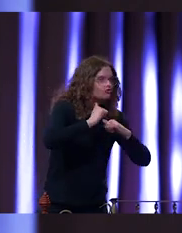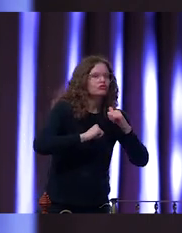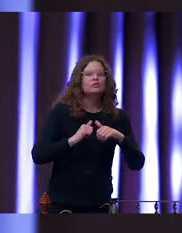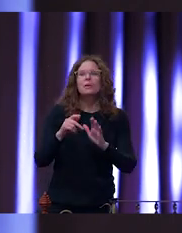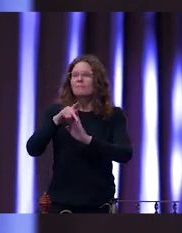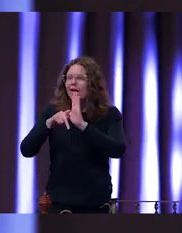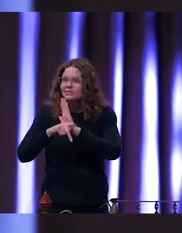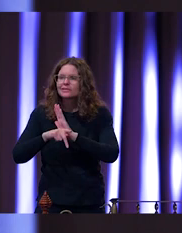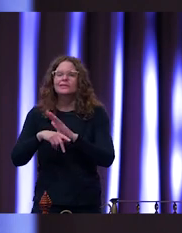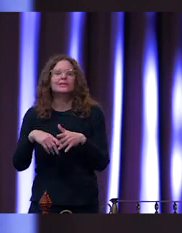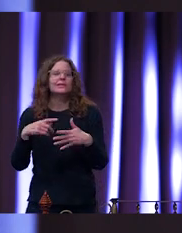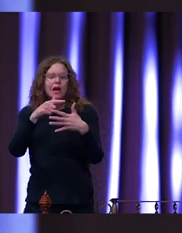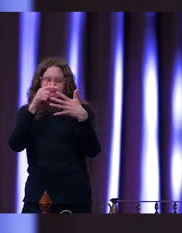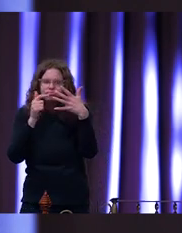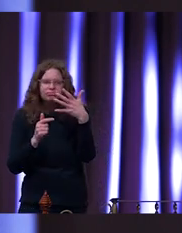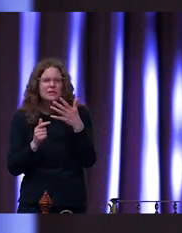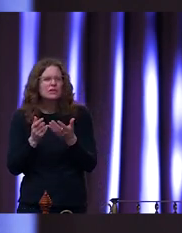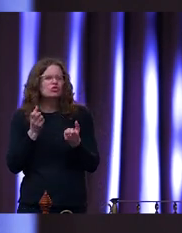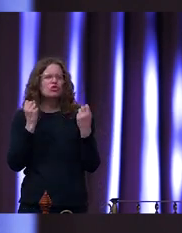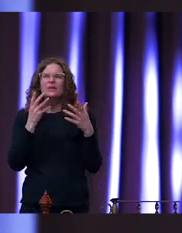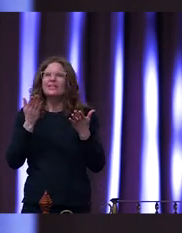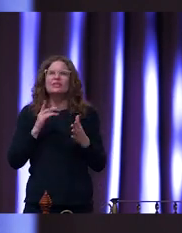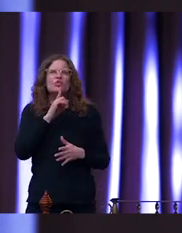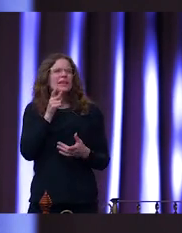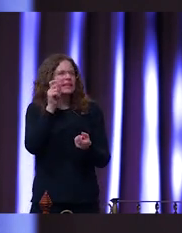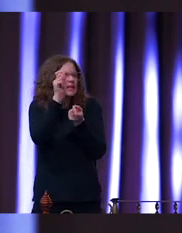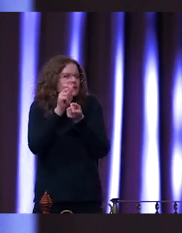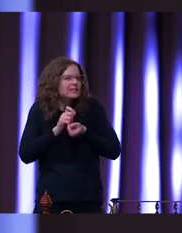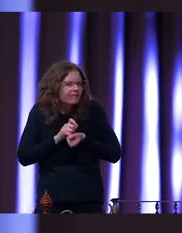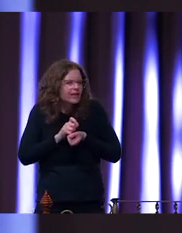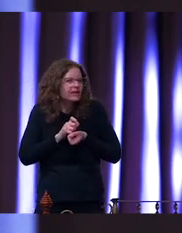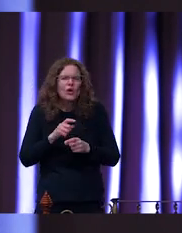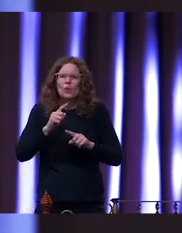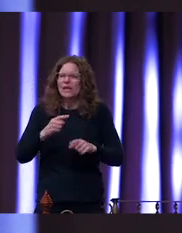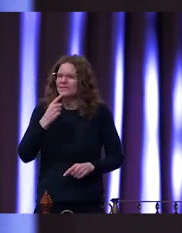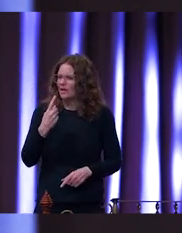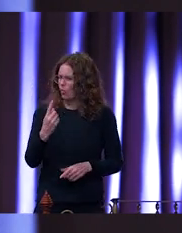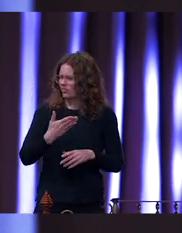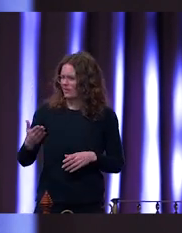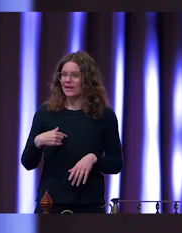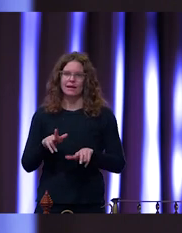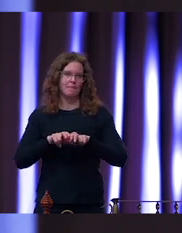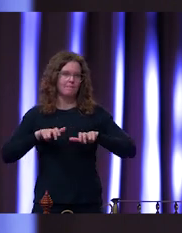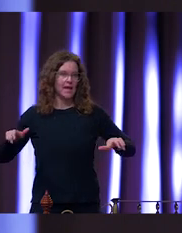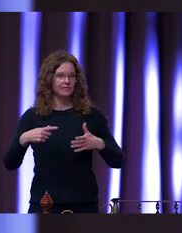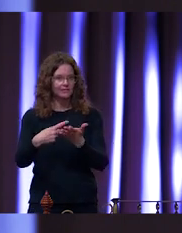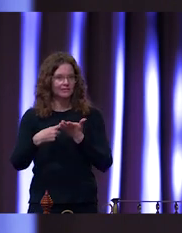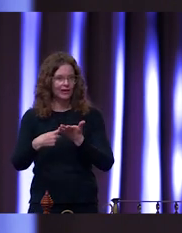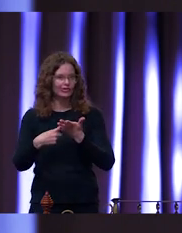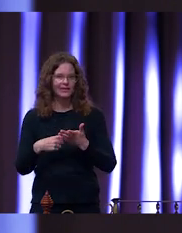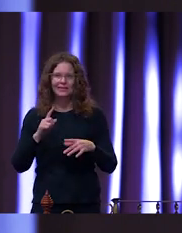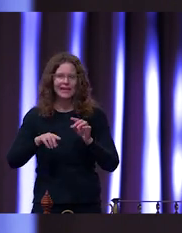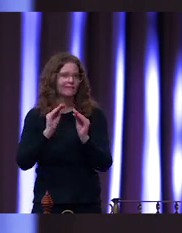these things that are so nuanced and can't just be understood in a given statement or just a panel discussion. But things that we're